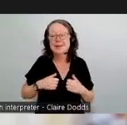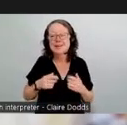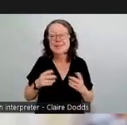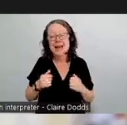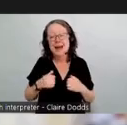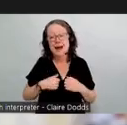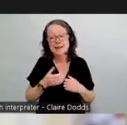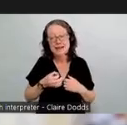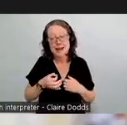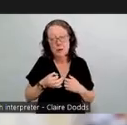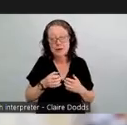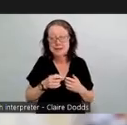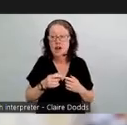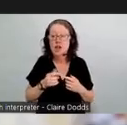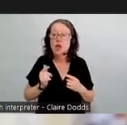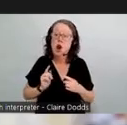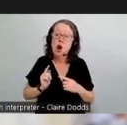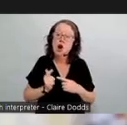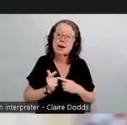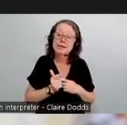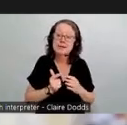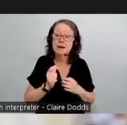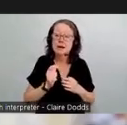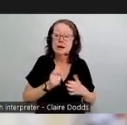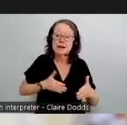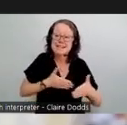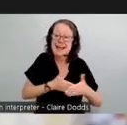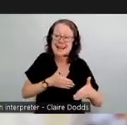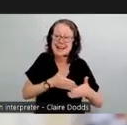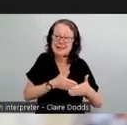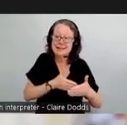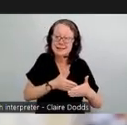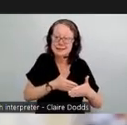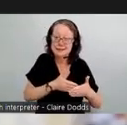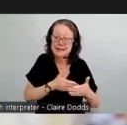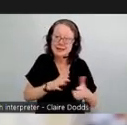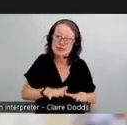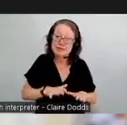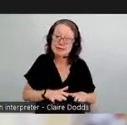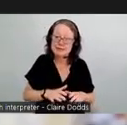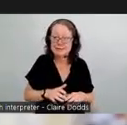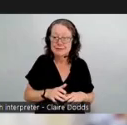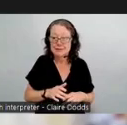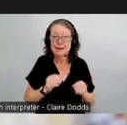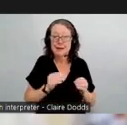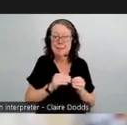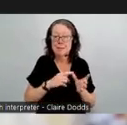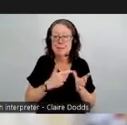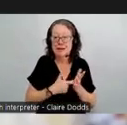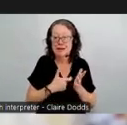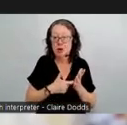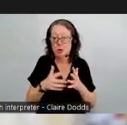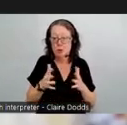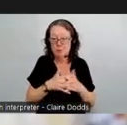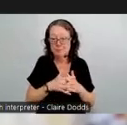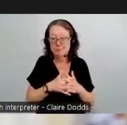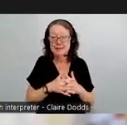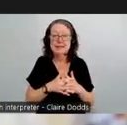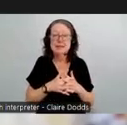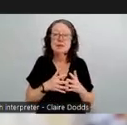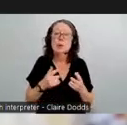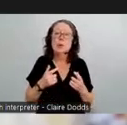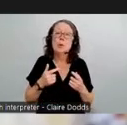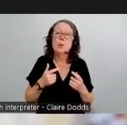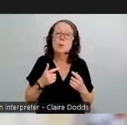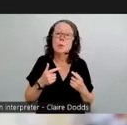called in the past, I think, Cumbria. So as Kate mentioned, we're a Creative People and Places programme. Just for anybody on the